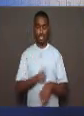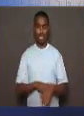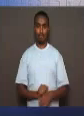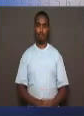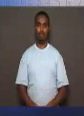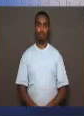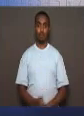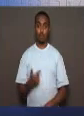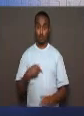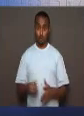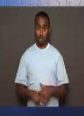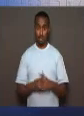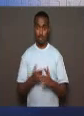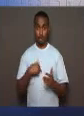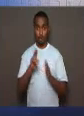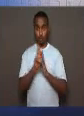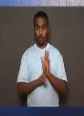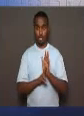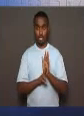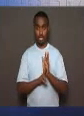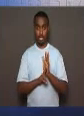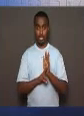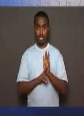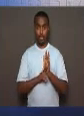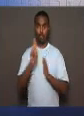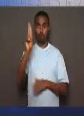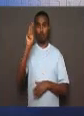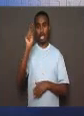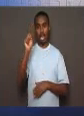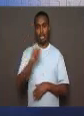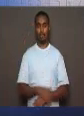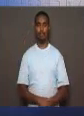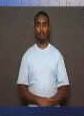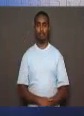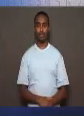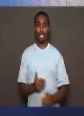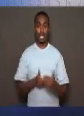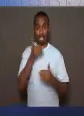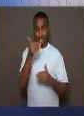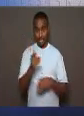next time when we will begin our unit on the United Nations.